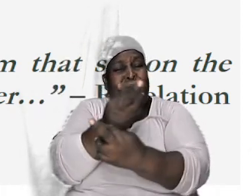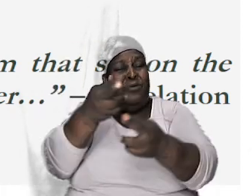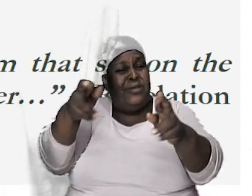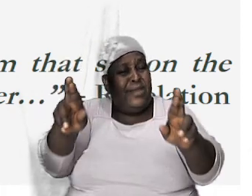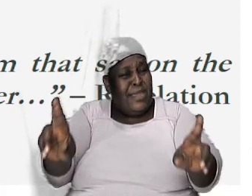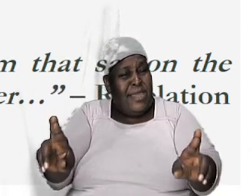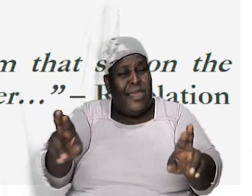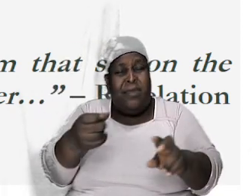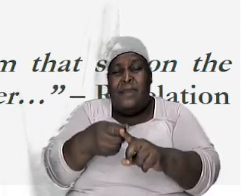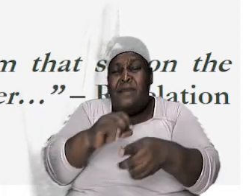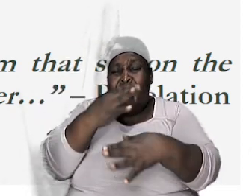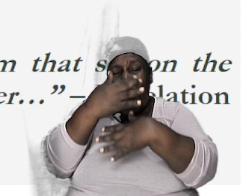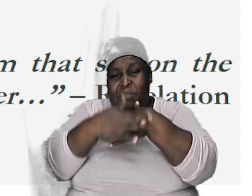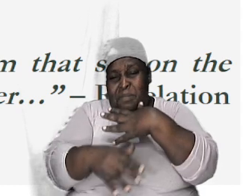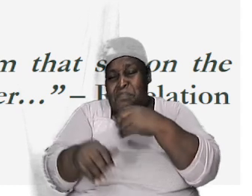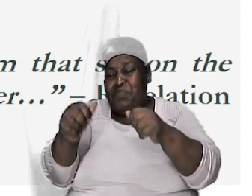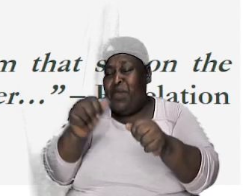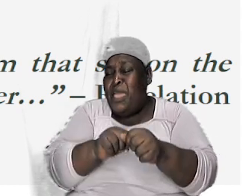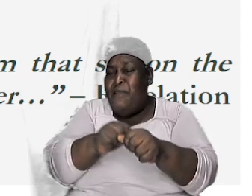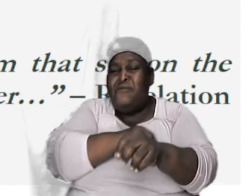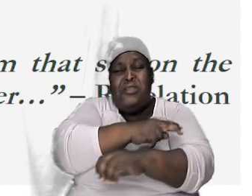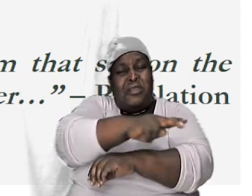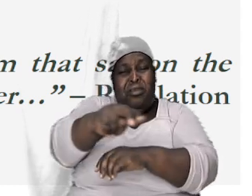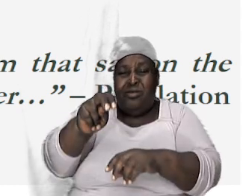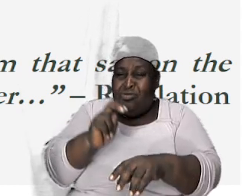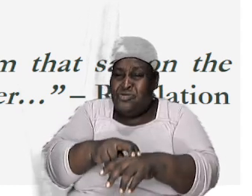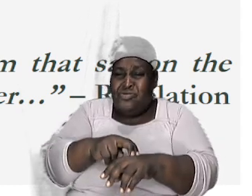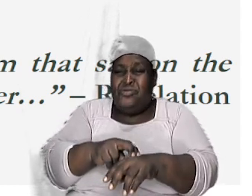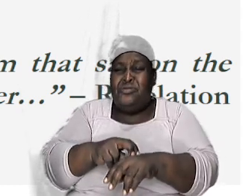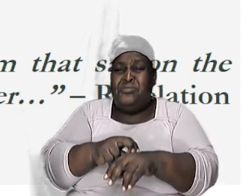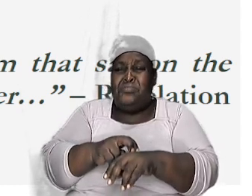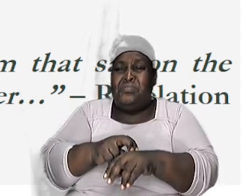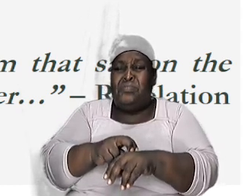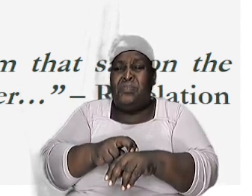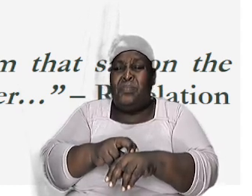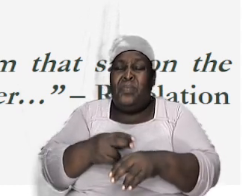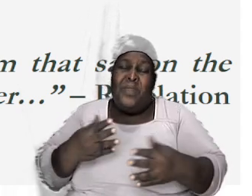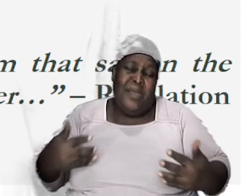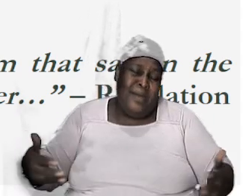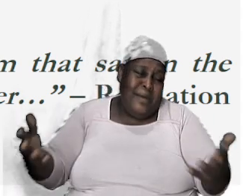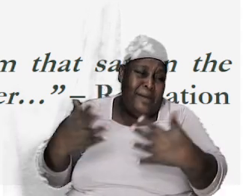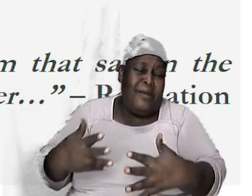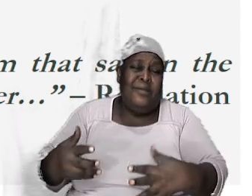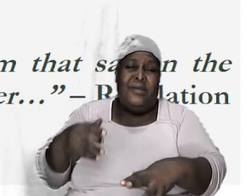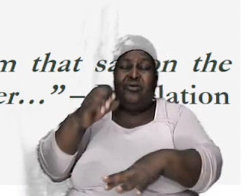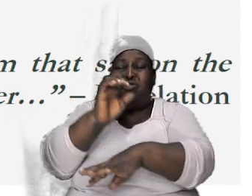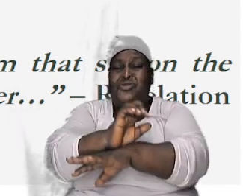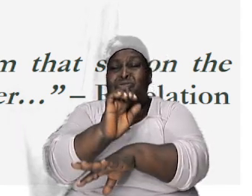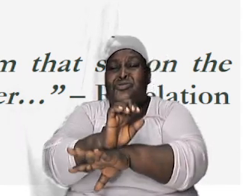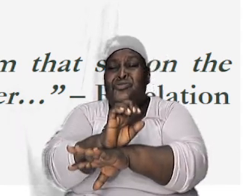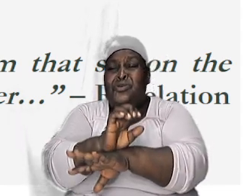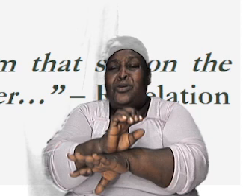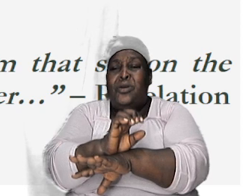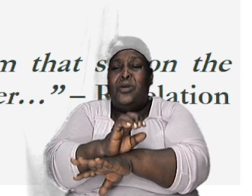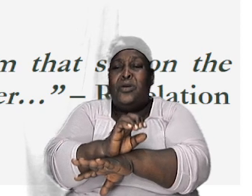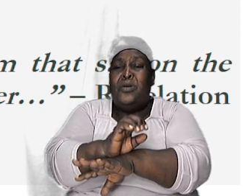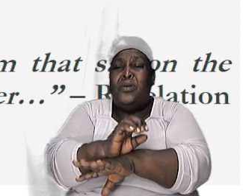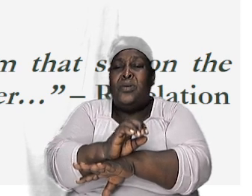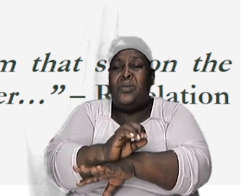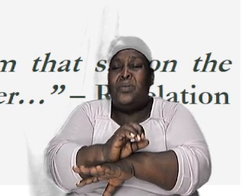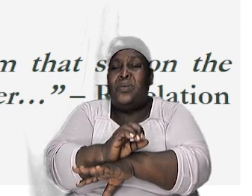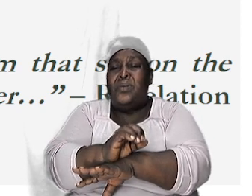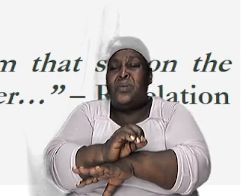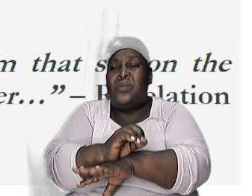blood out of every kindred and nation. That we know that is the church. So here it is that the church, amen, were falling